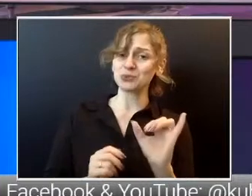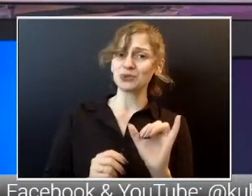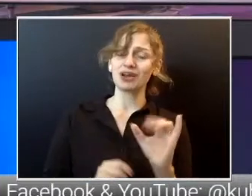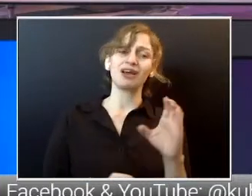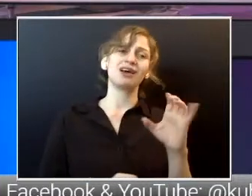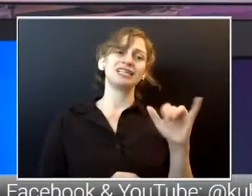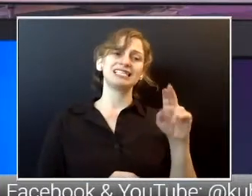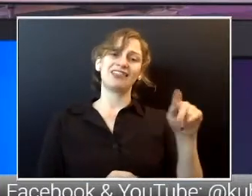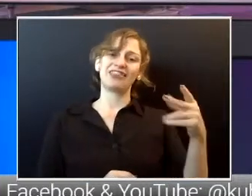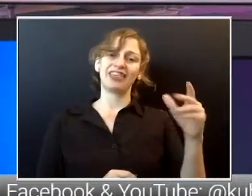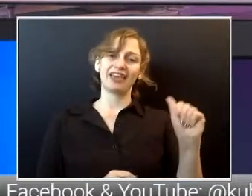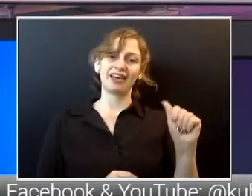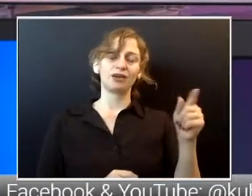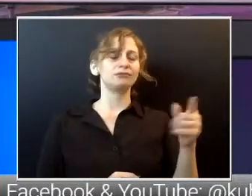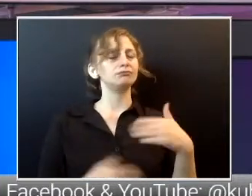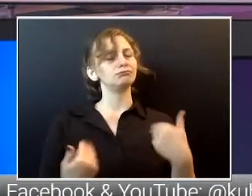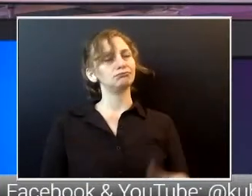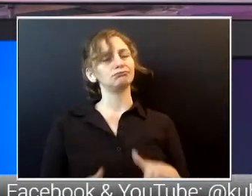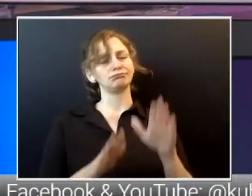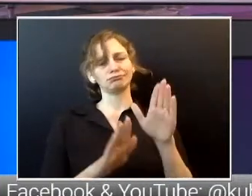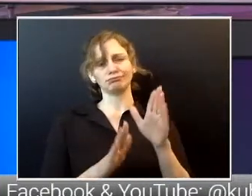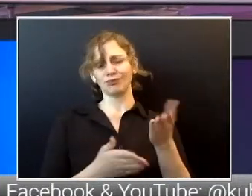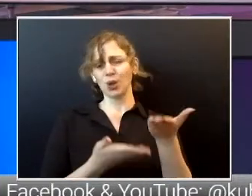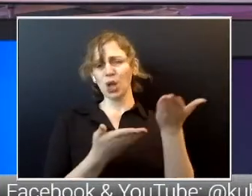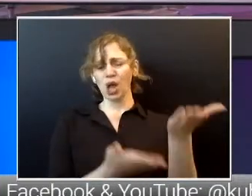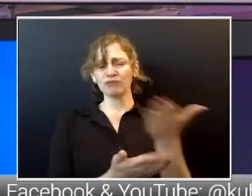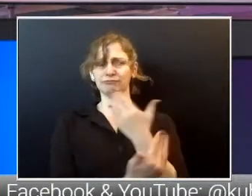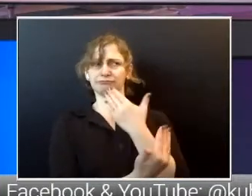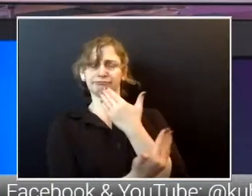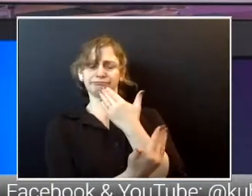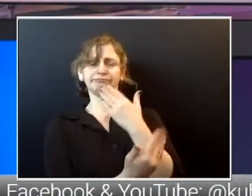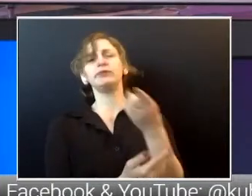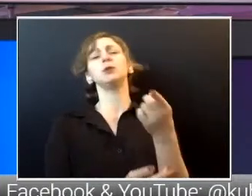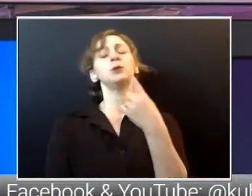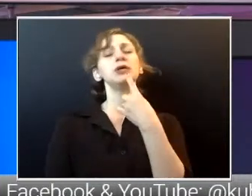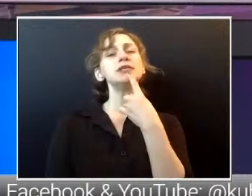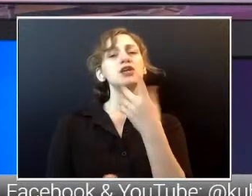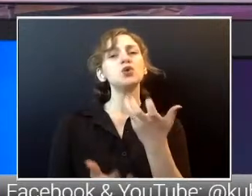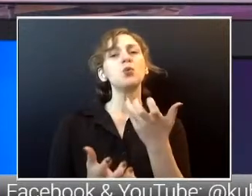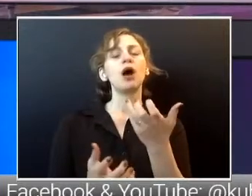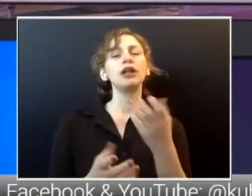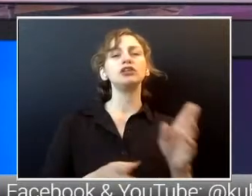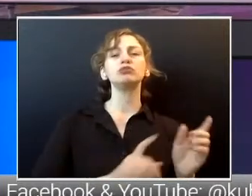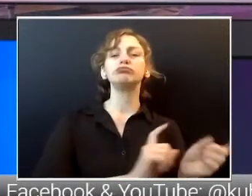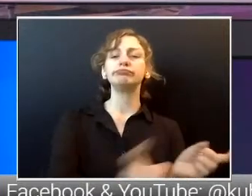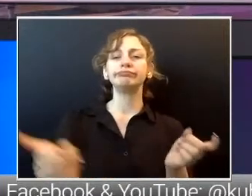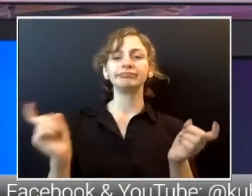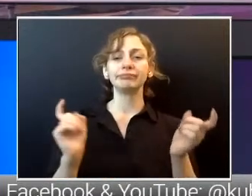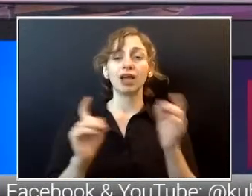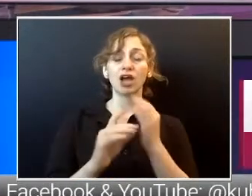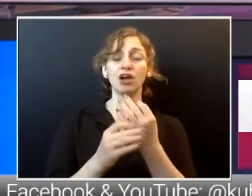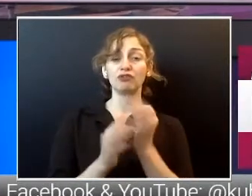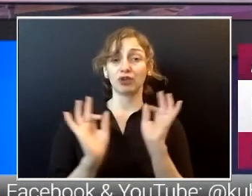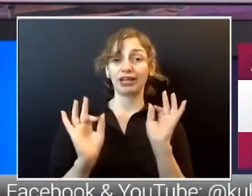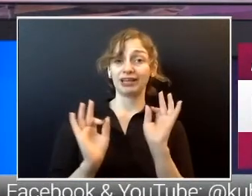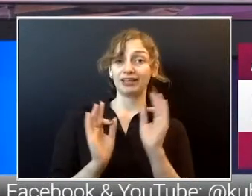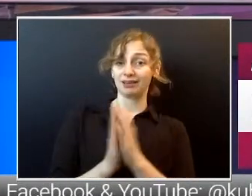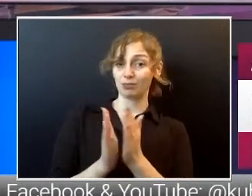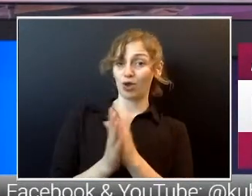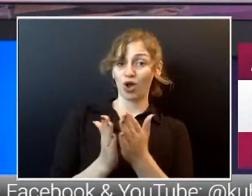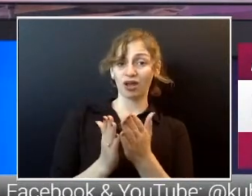were talking about this program before. You said you wanted to give a free copy to anyone who might have suffered an